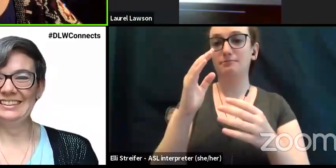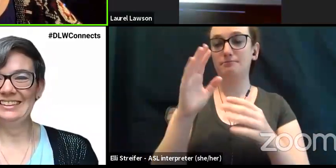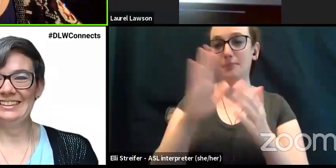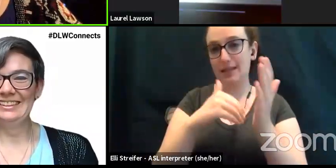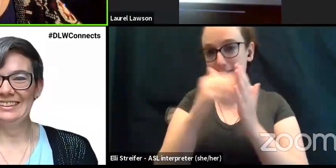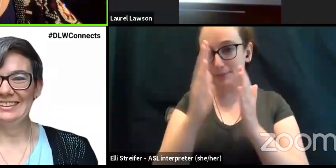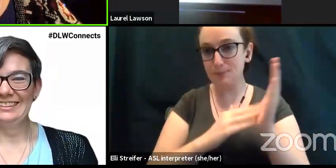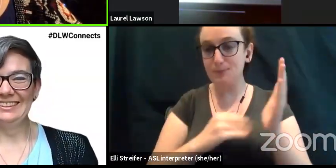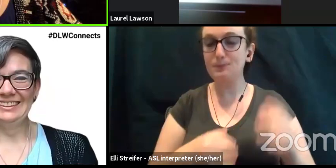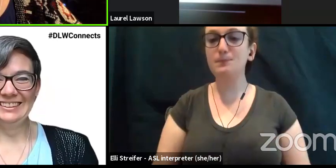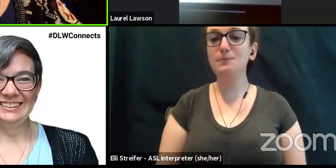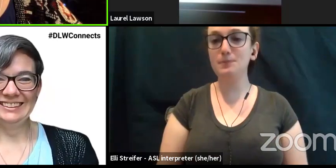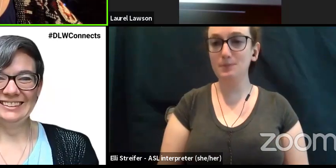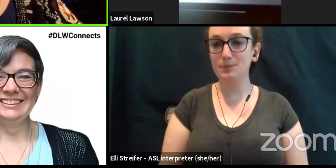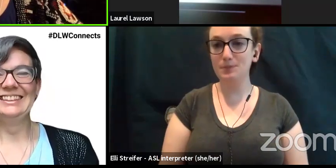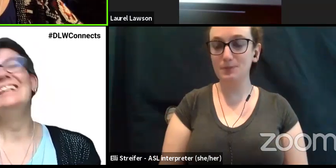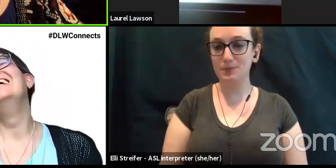behind me. So,